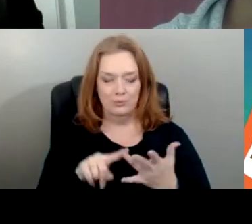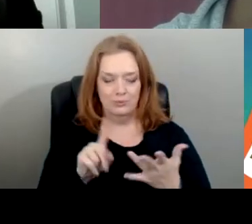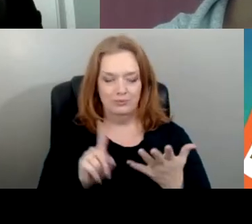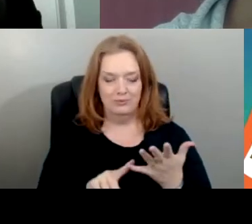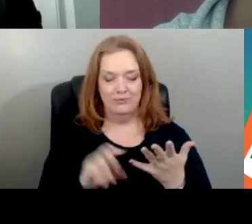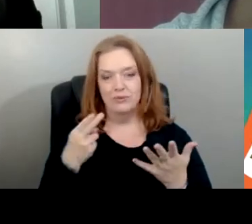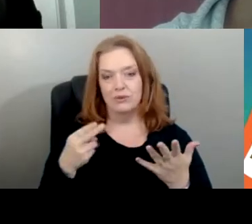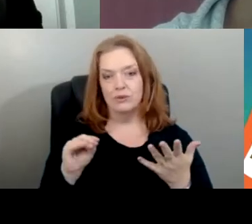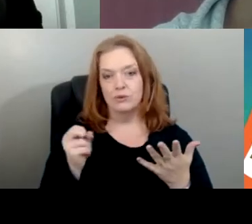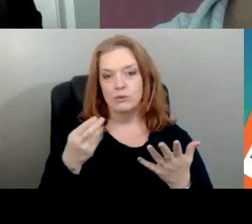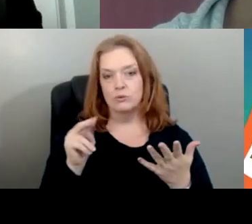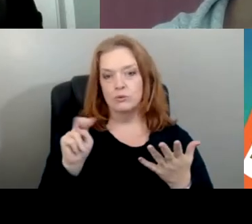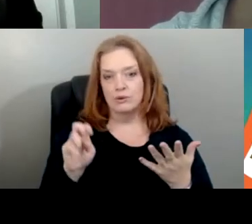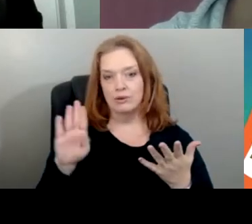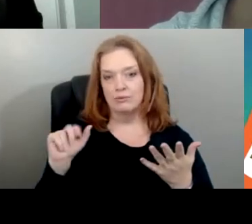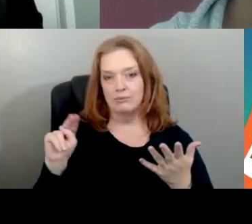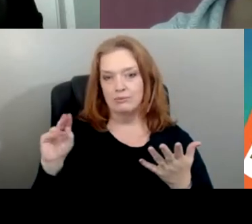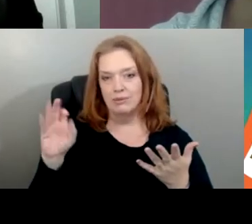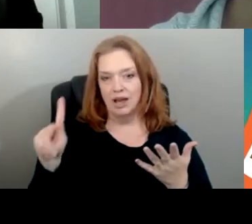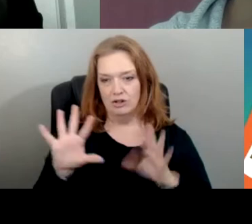and the Shoshone Bannock Tribe of Idaho.